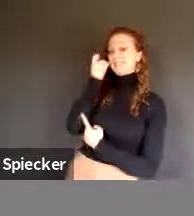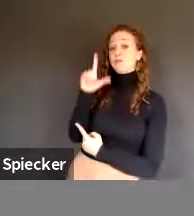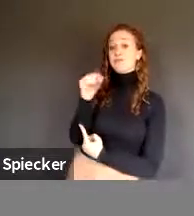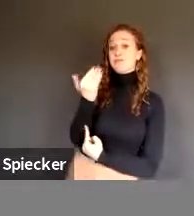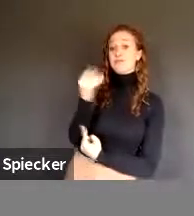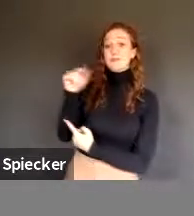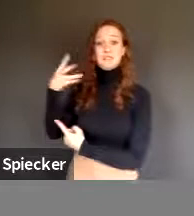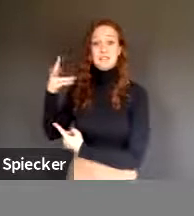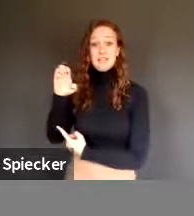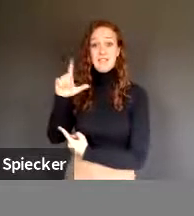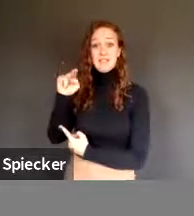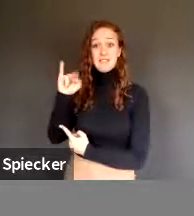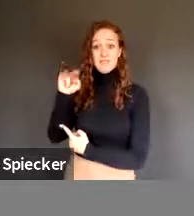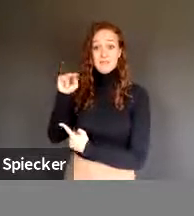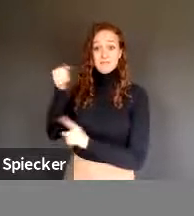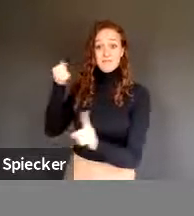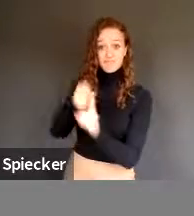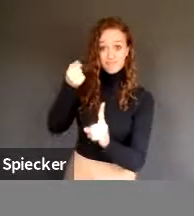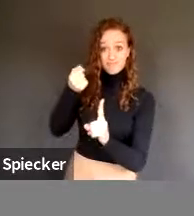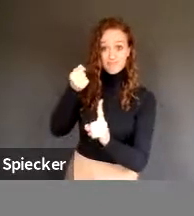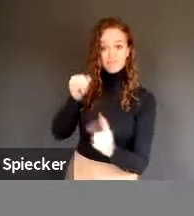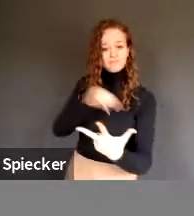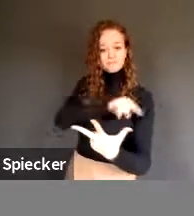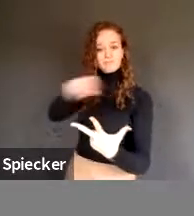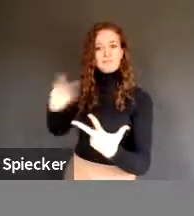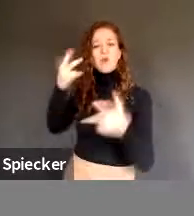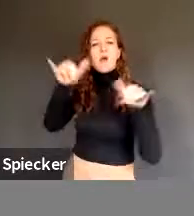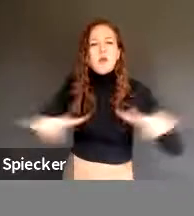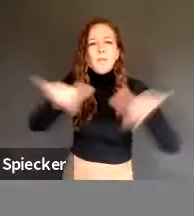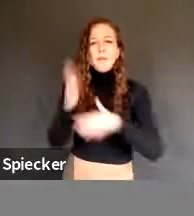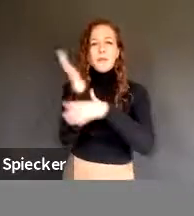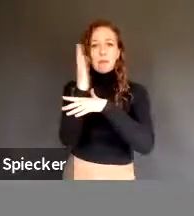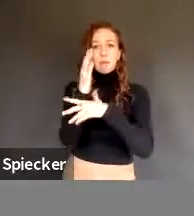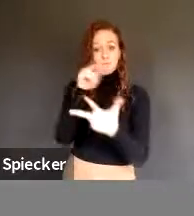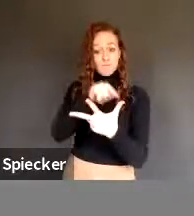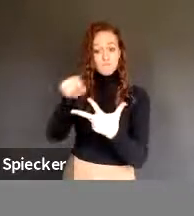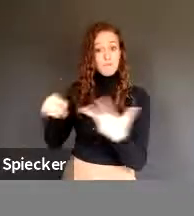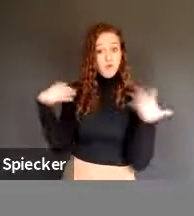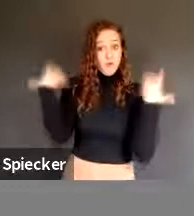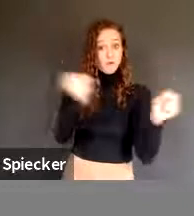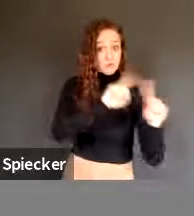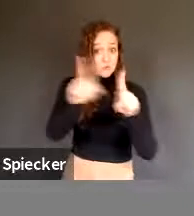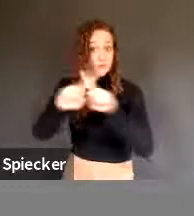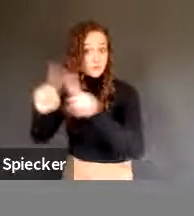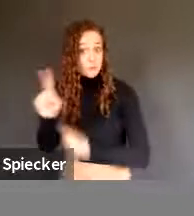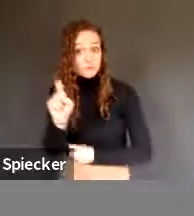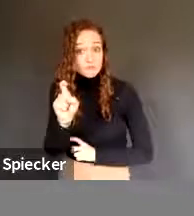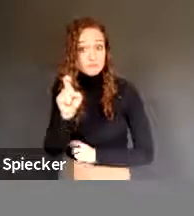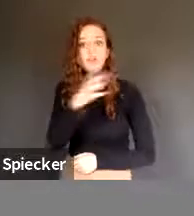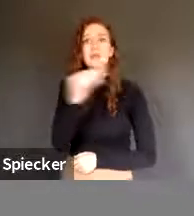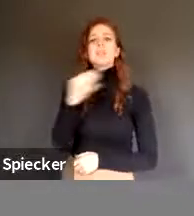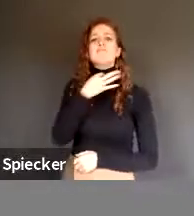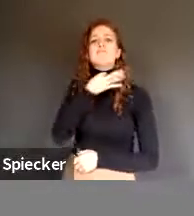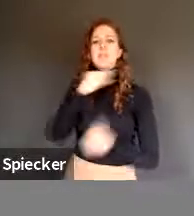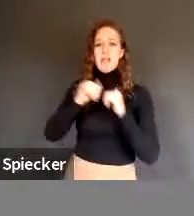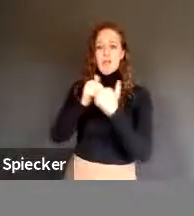So now in chapter 4, I ask the question, will these 3 common kelp species